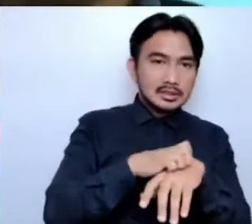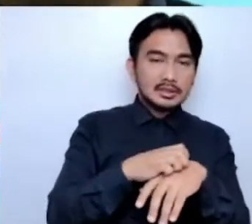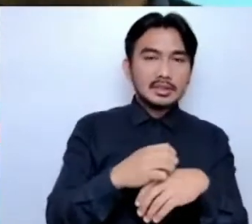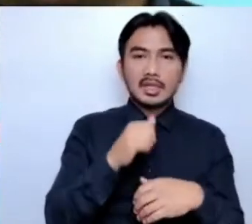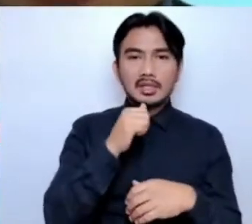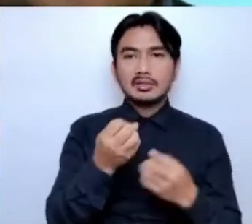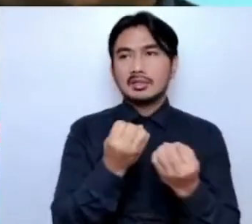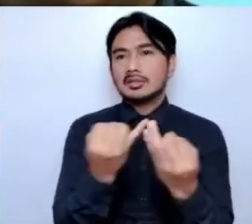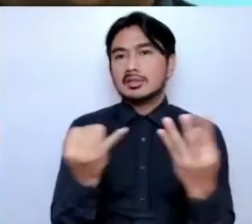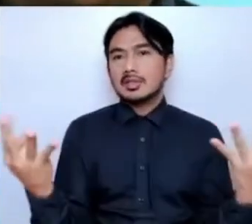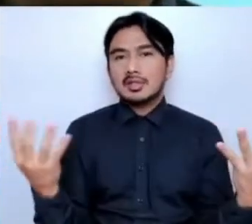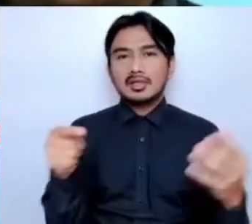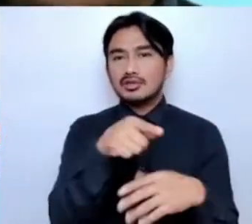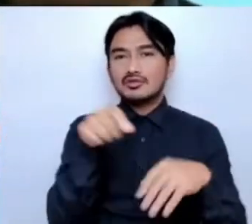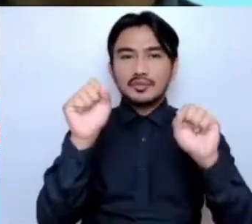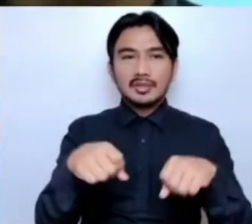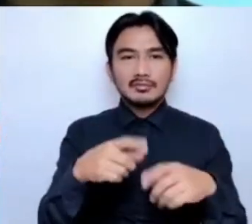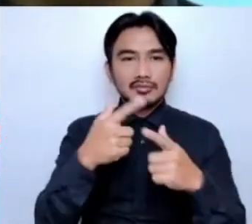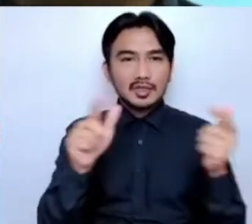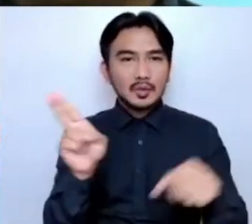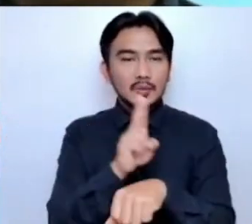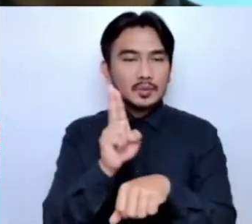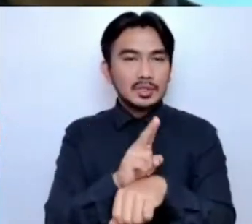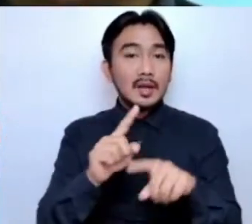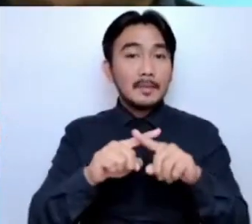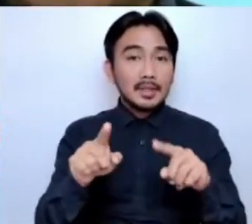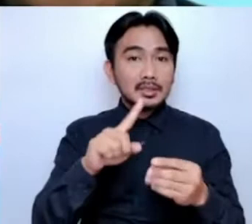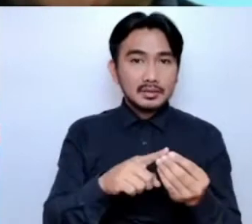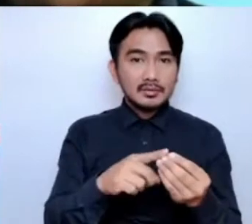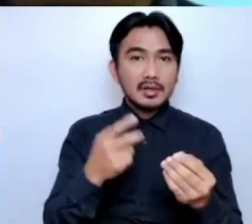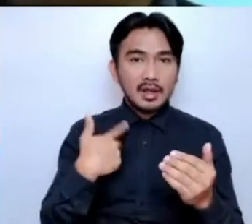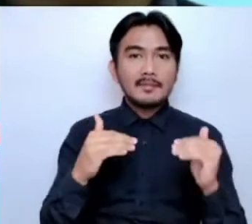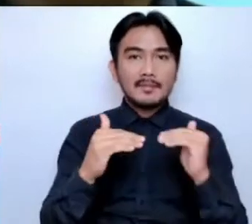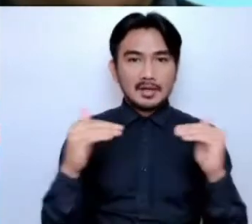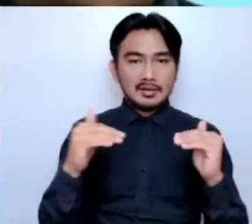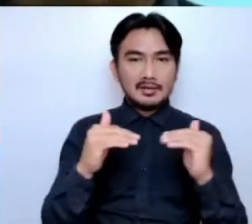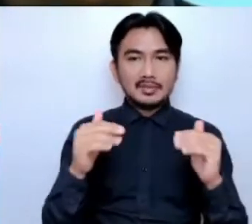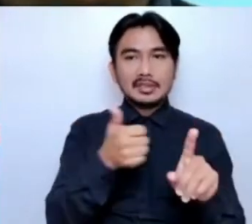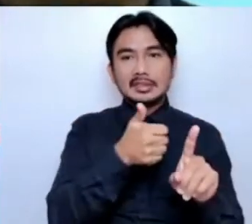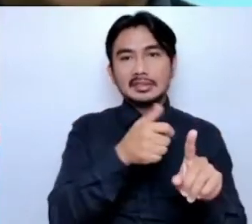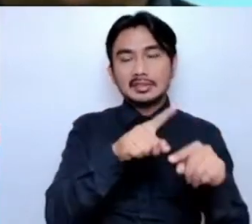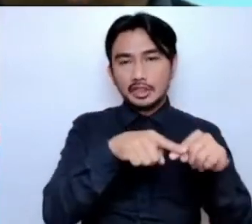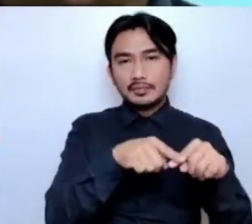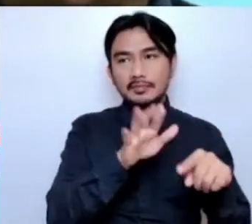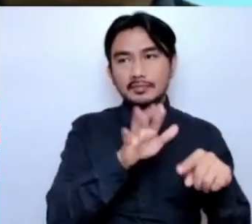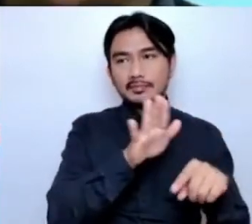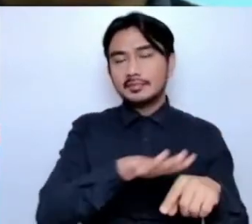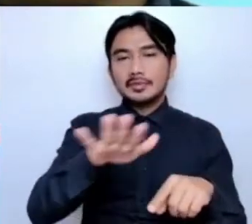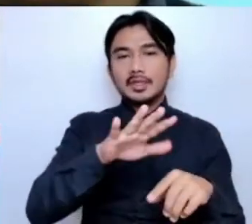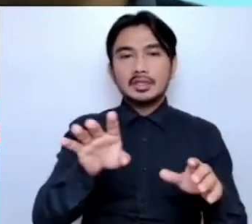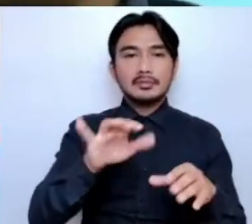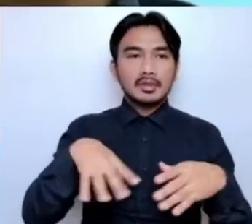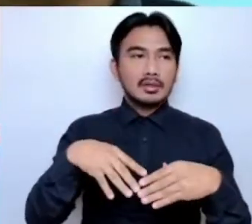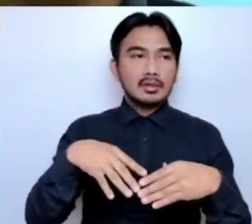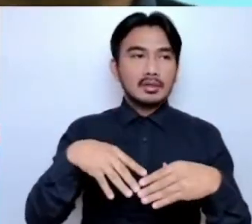languages present in your classroom, but rather on the proficiency level and their contribution to the facilitation of the teaching